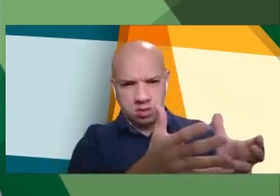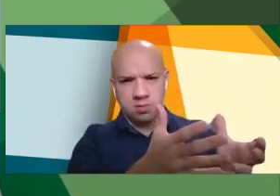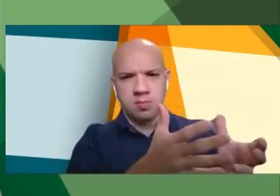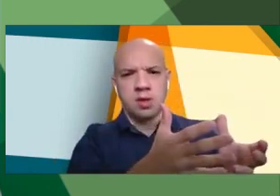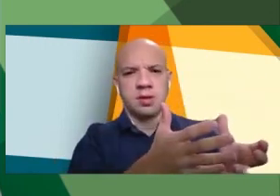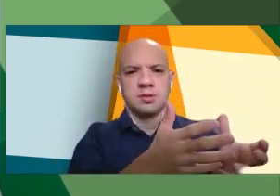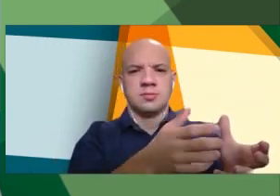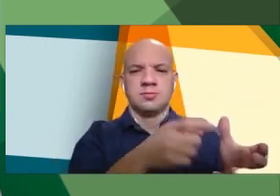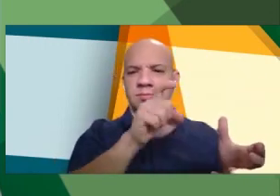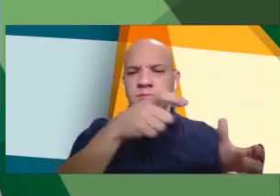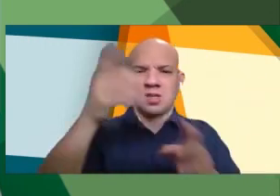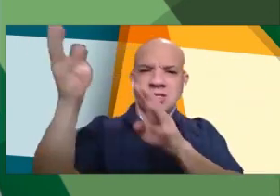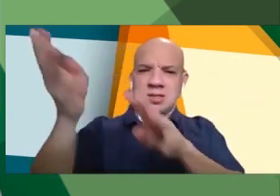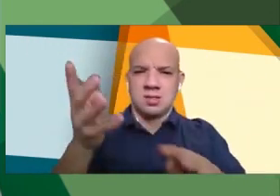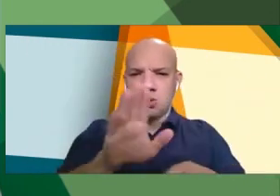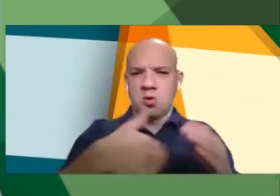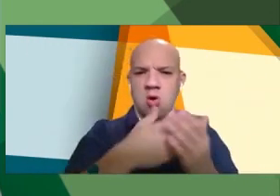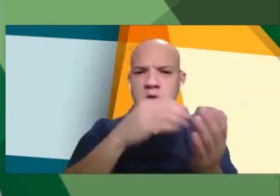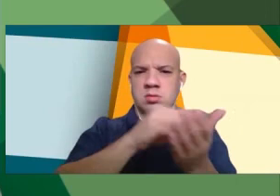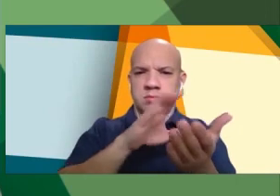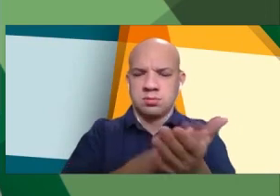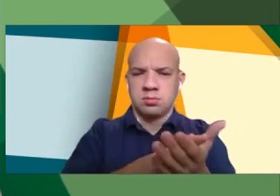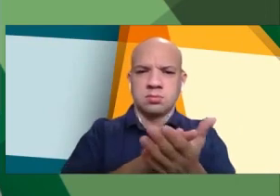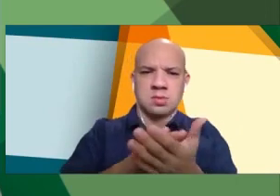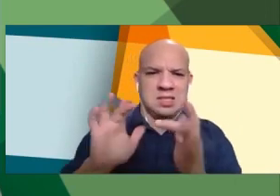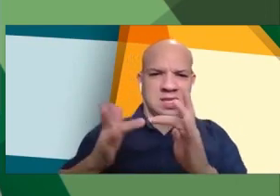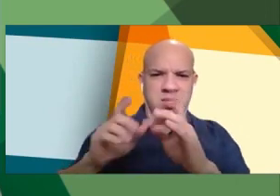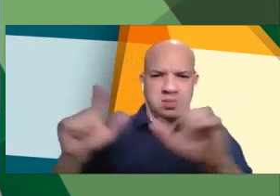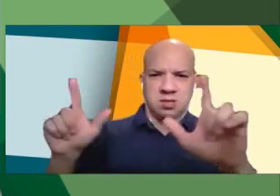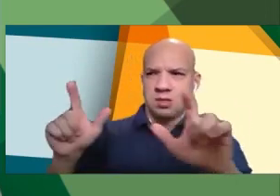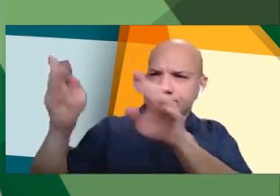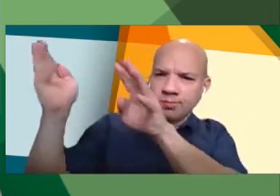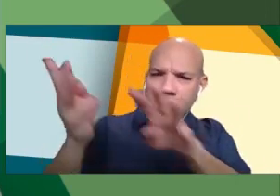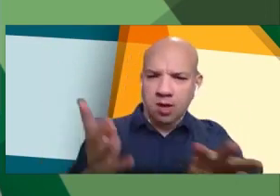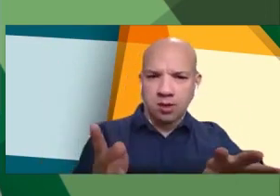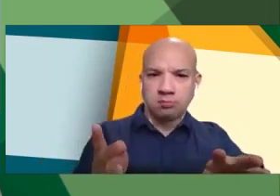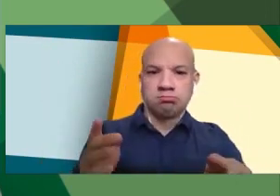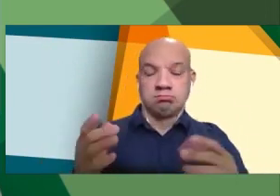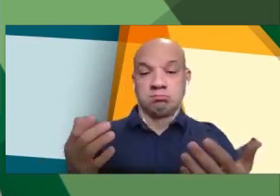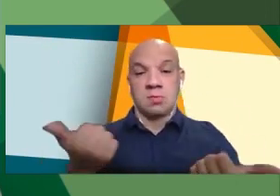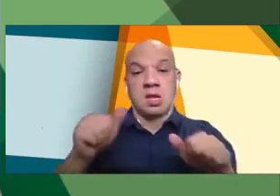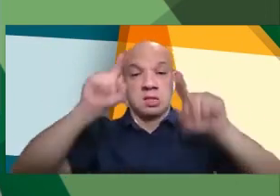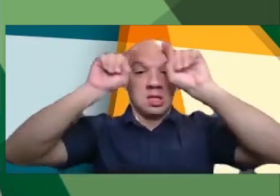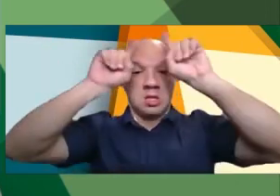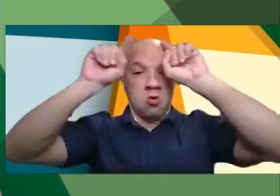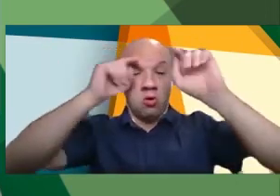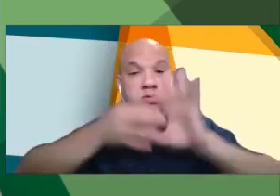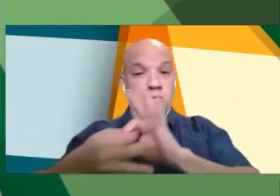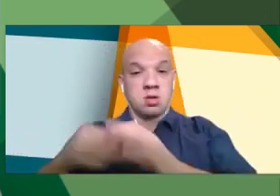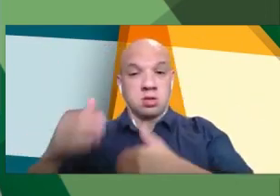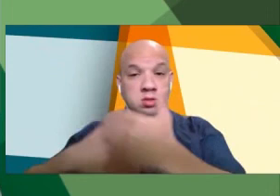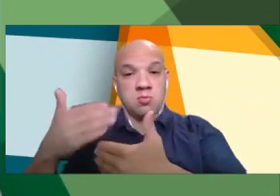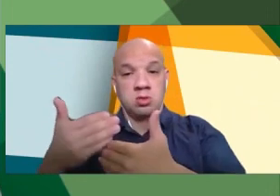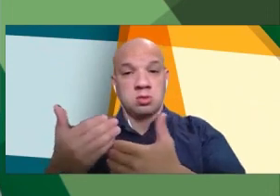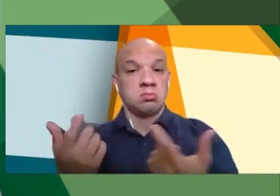this documentation through the website. And if you have any questions regarding the process, you may submit all